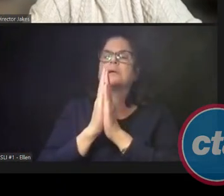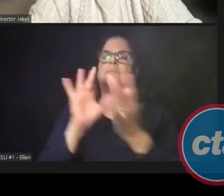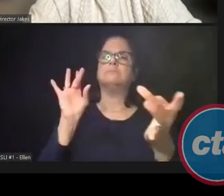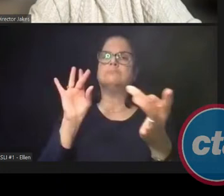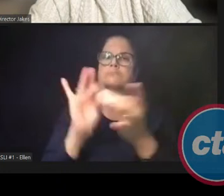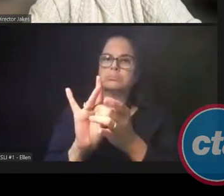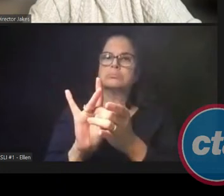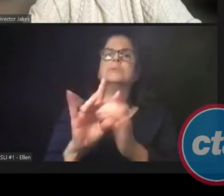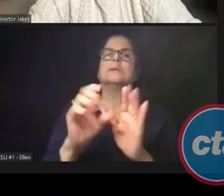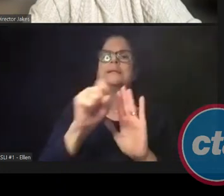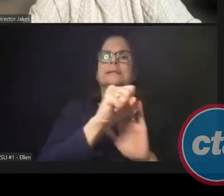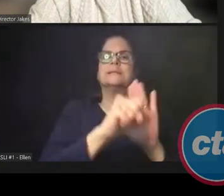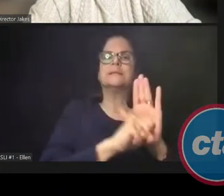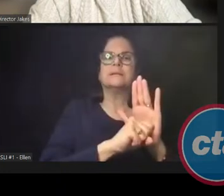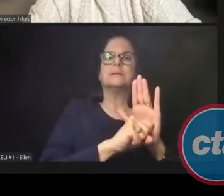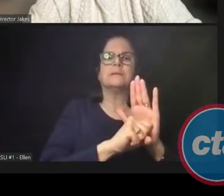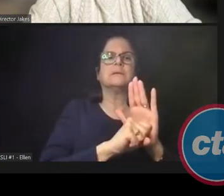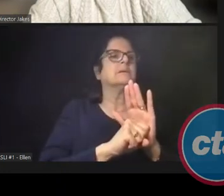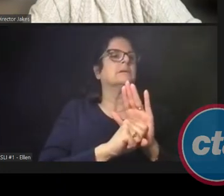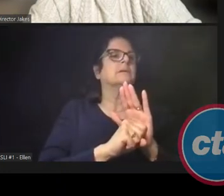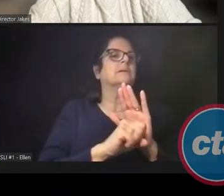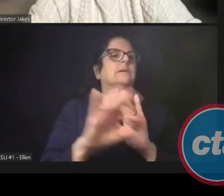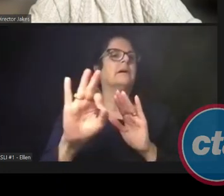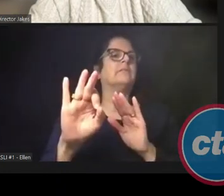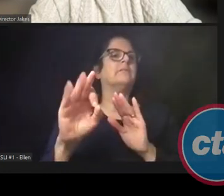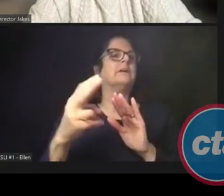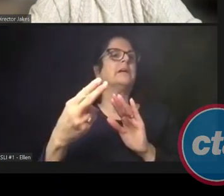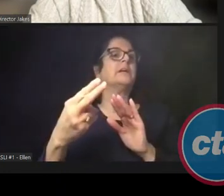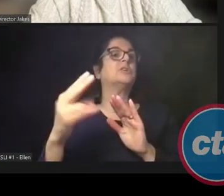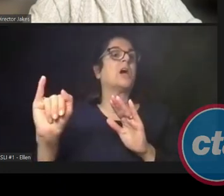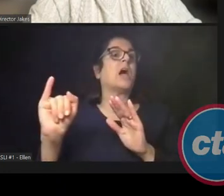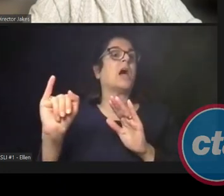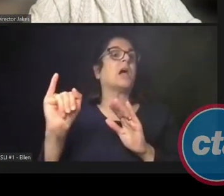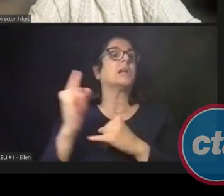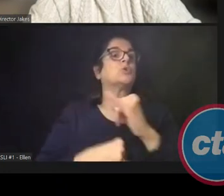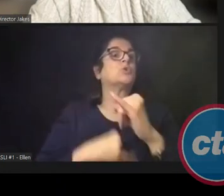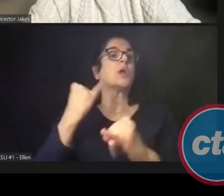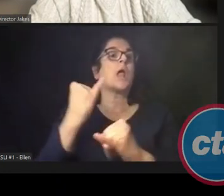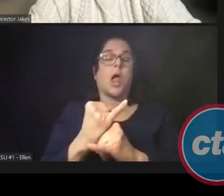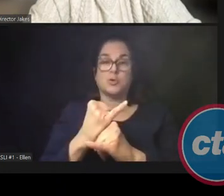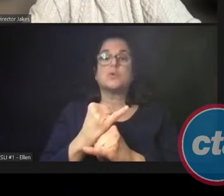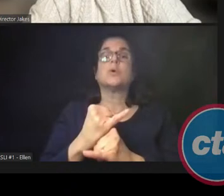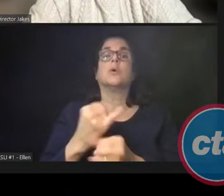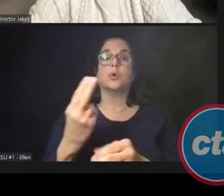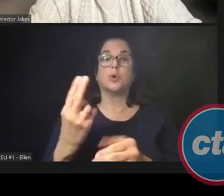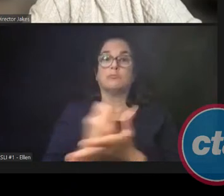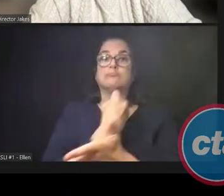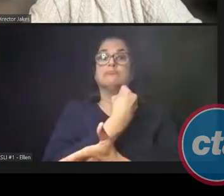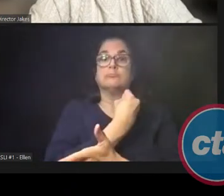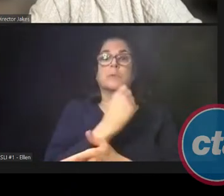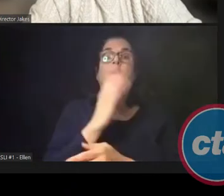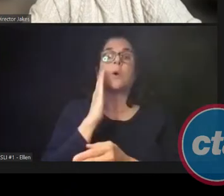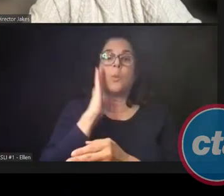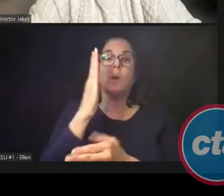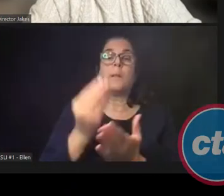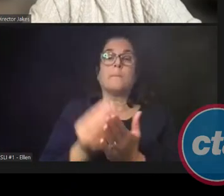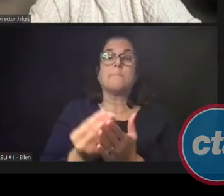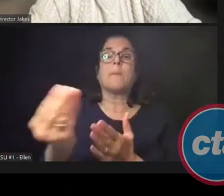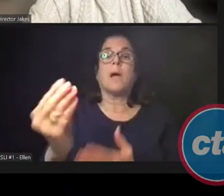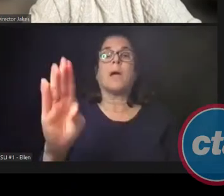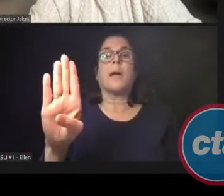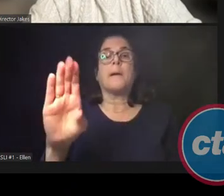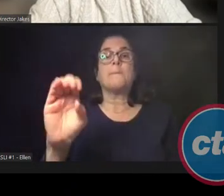contract with SHI International Corporation. And through this contract, we will procure the Bonfire software so that we can